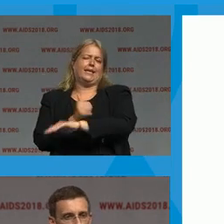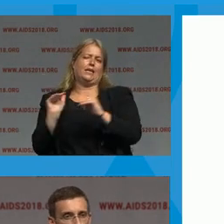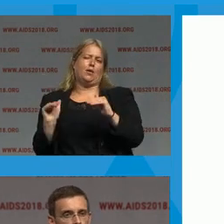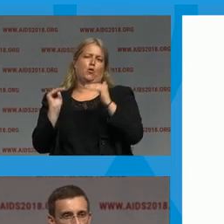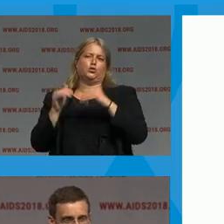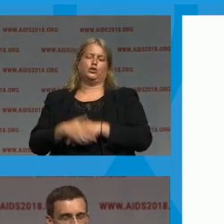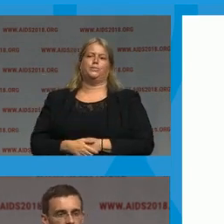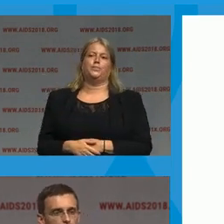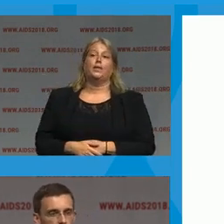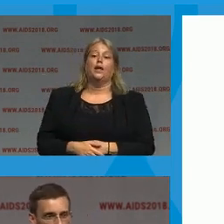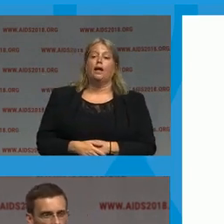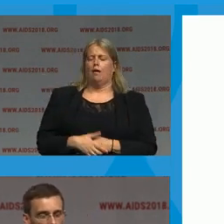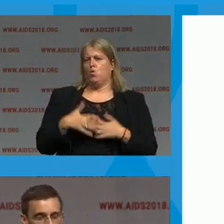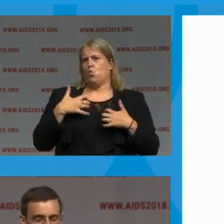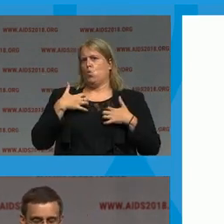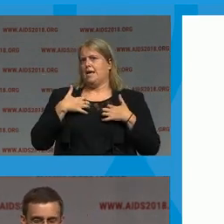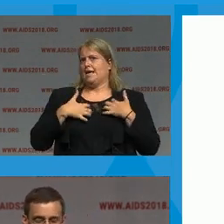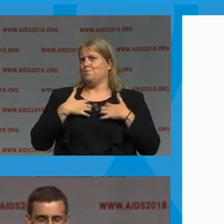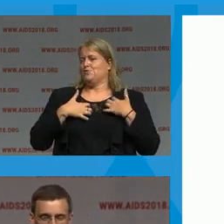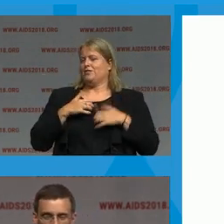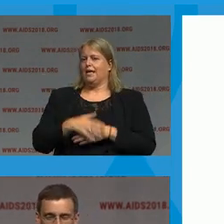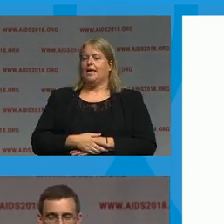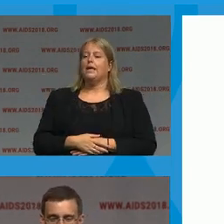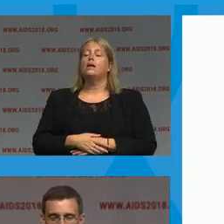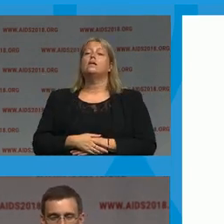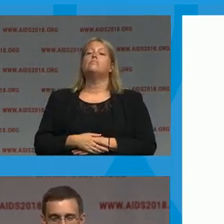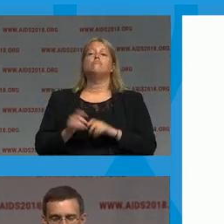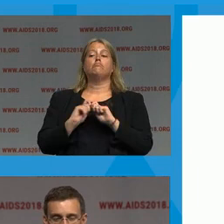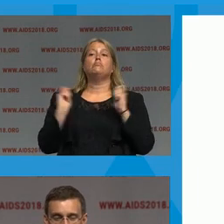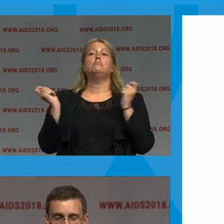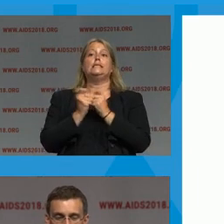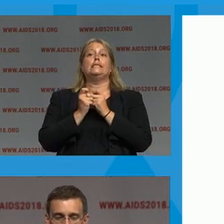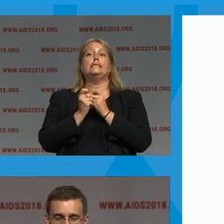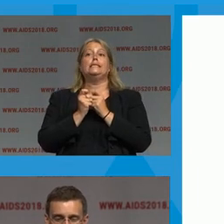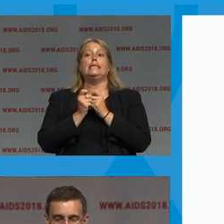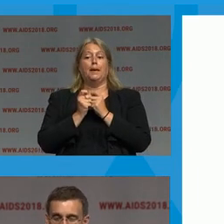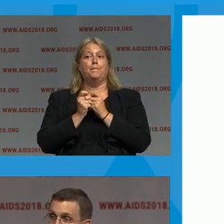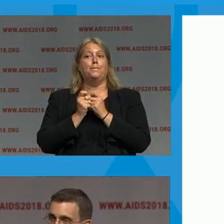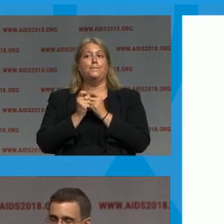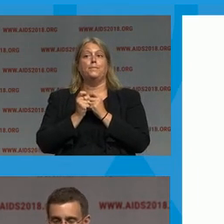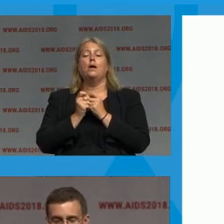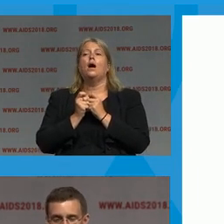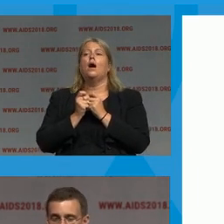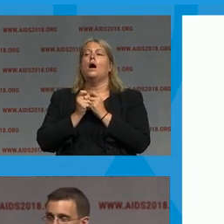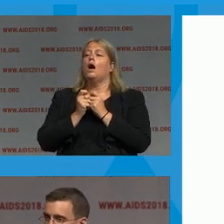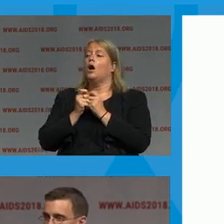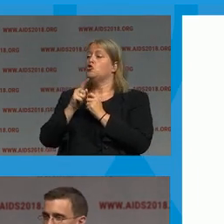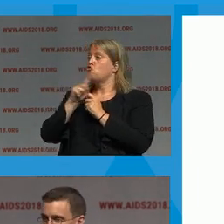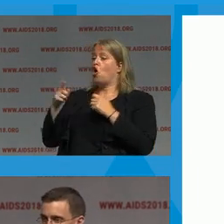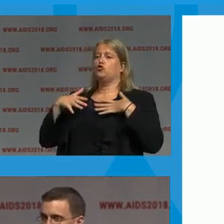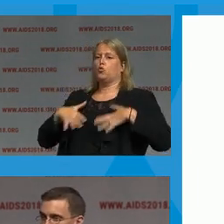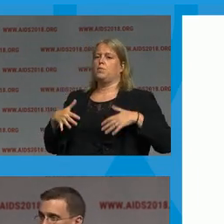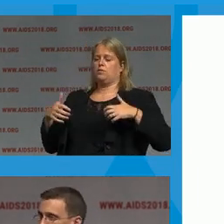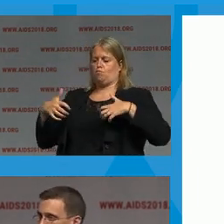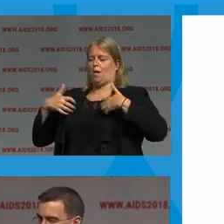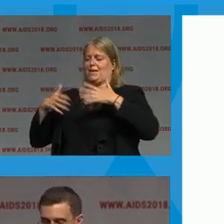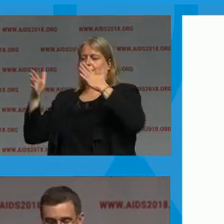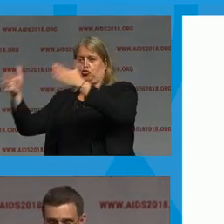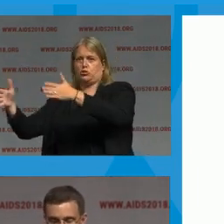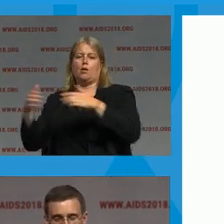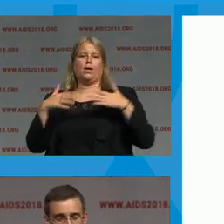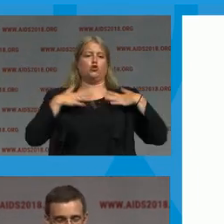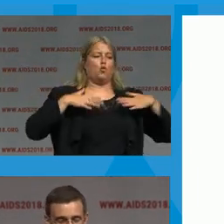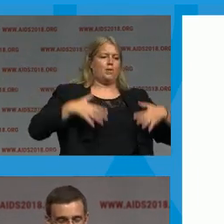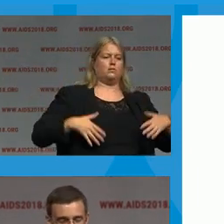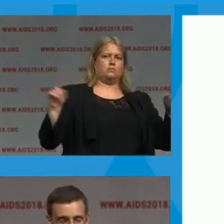What's really interesting about this study is that the team is able to vaccinate non-human primates and humans in parallel with closely